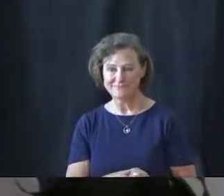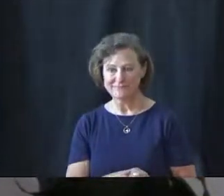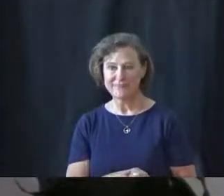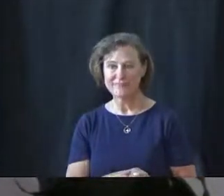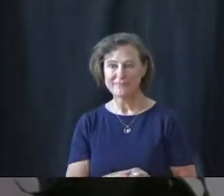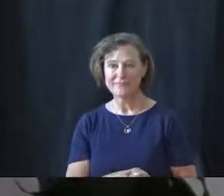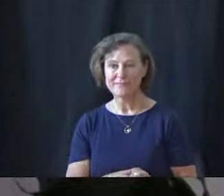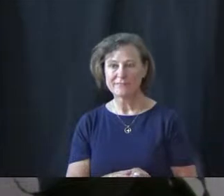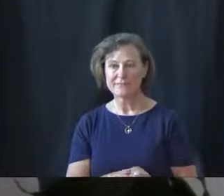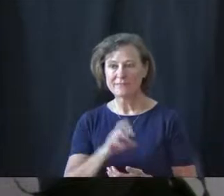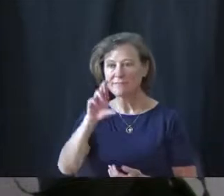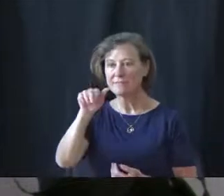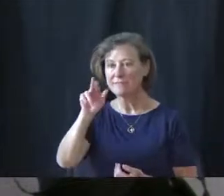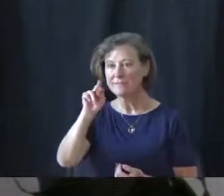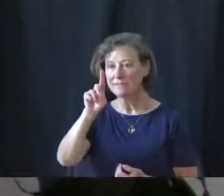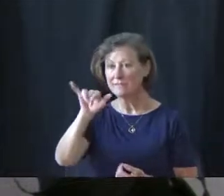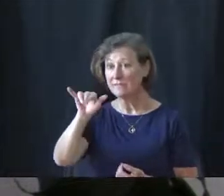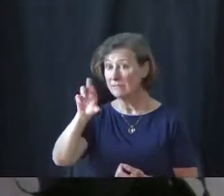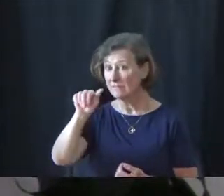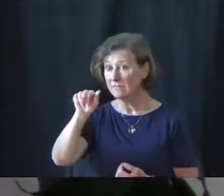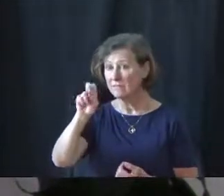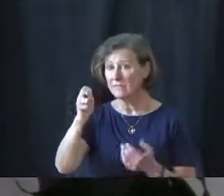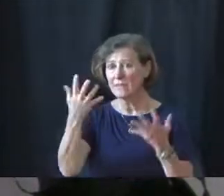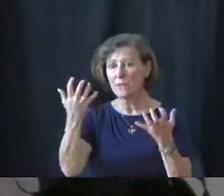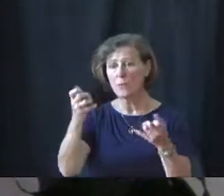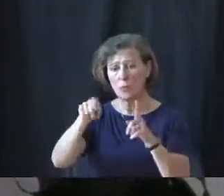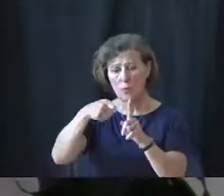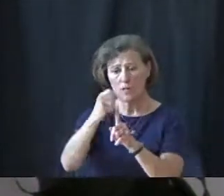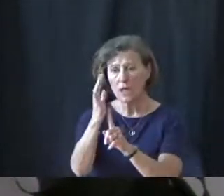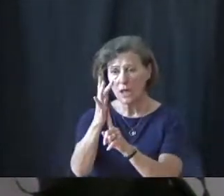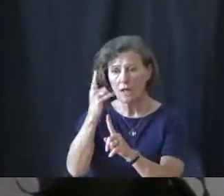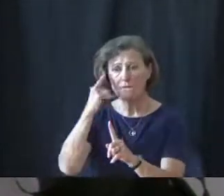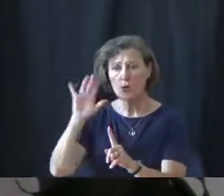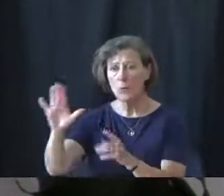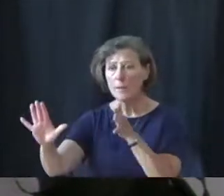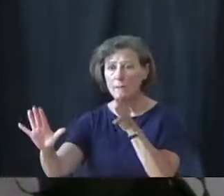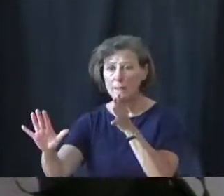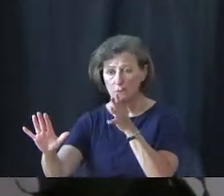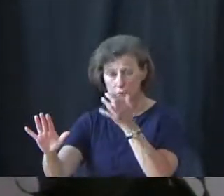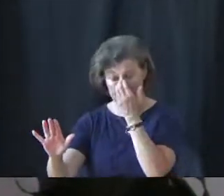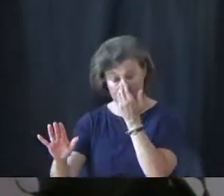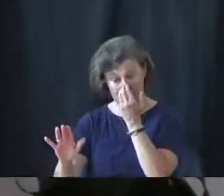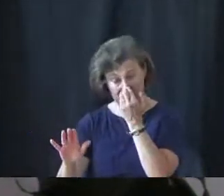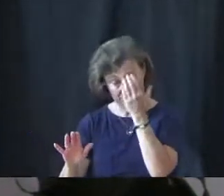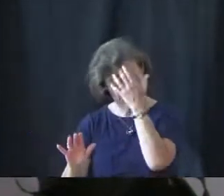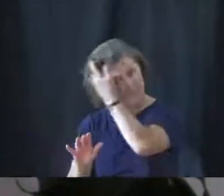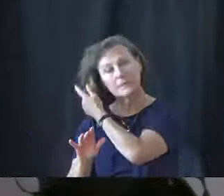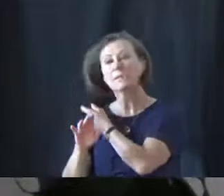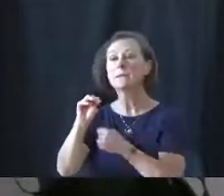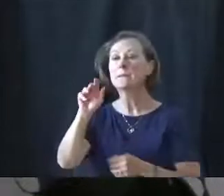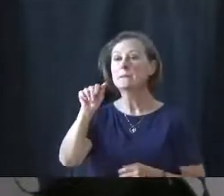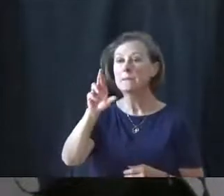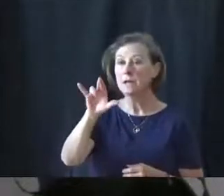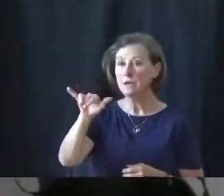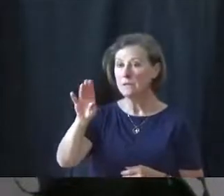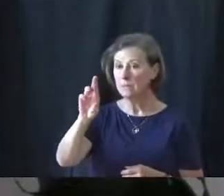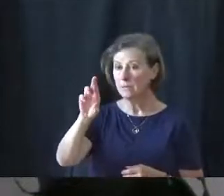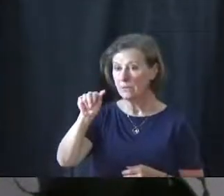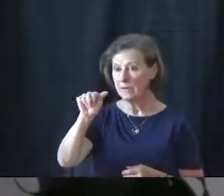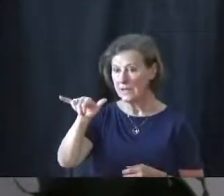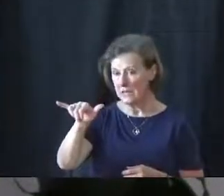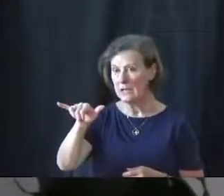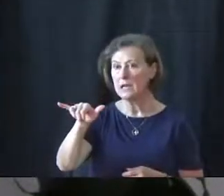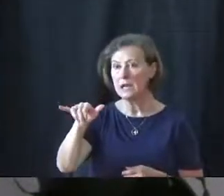Mandy Bray writes that she would like us to light a candle for her mother, Mary Bray, longtime member